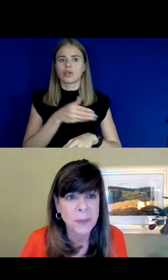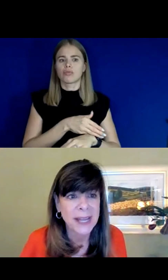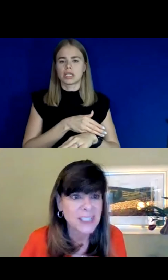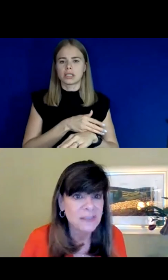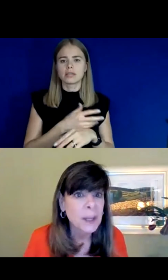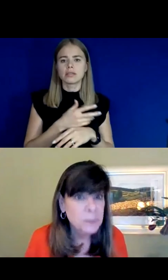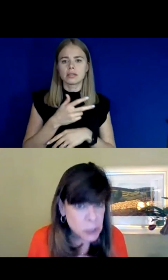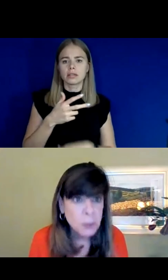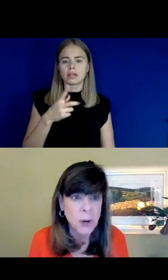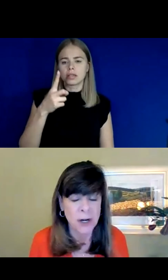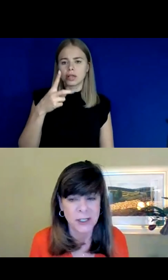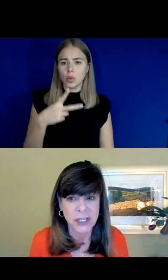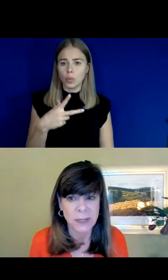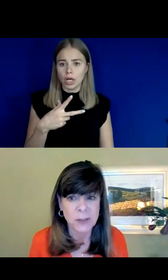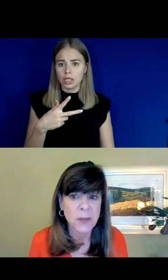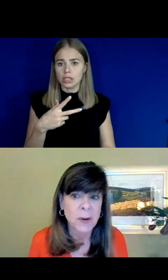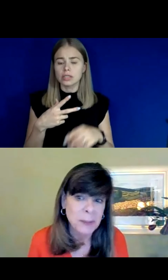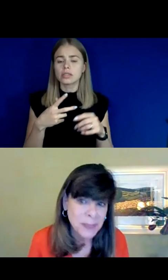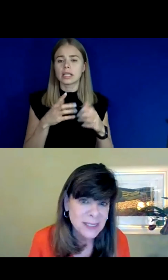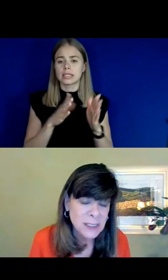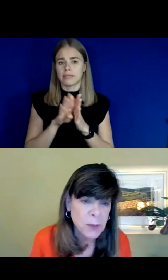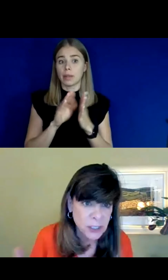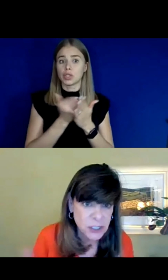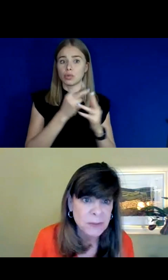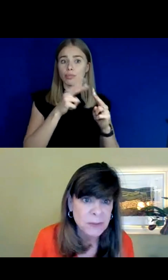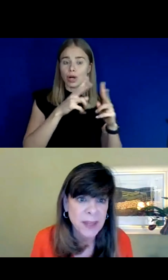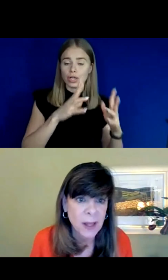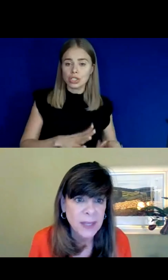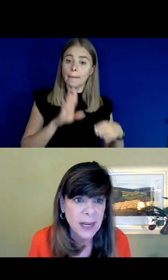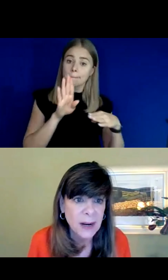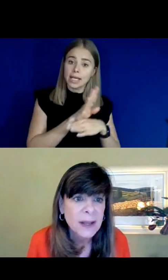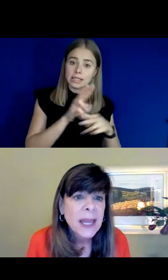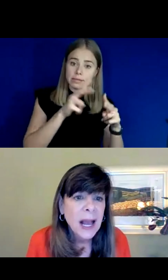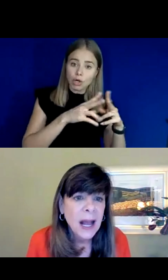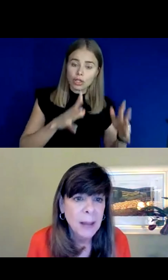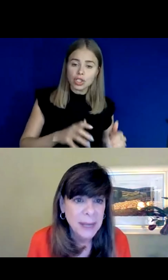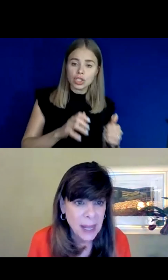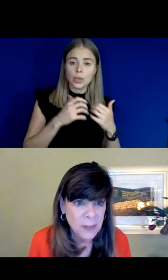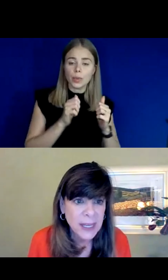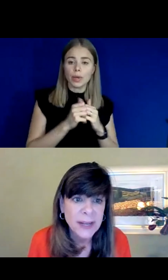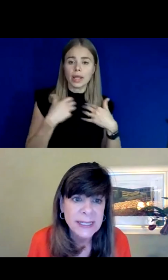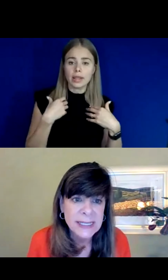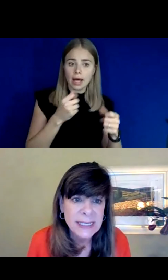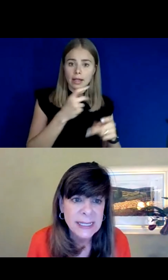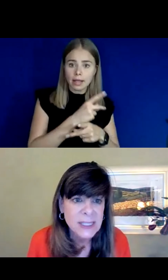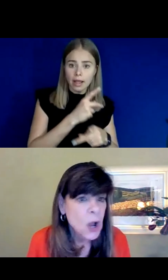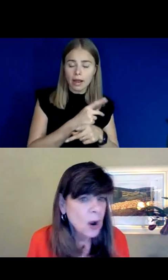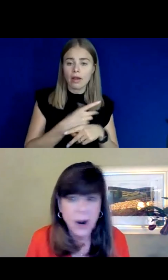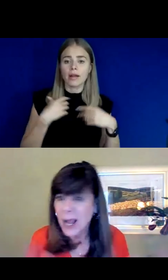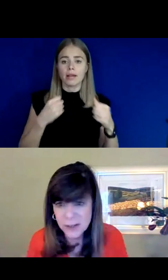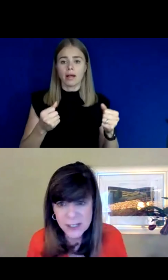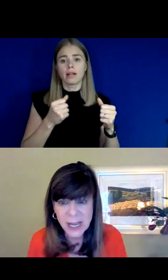of the AAAs developed new partnerships, whether it be business partnerships with healthcare and healthcare entities, or other types